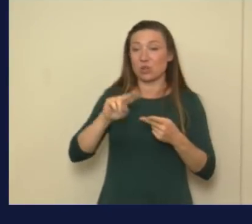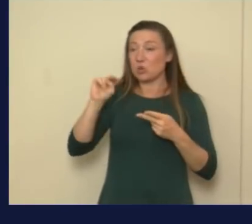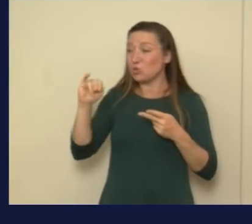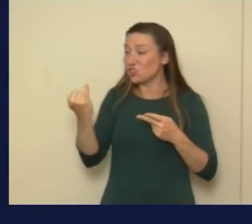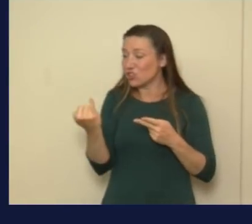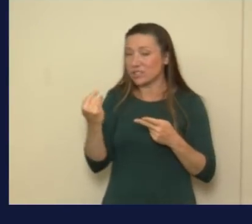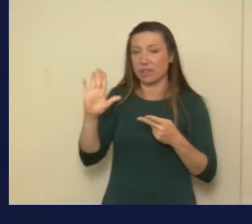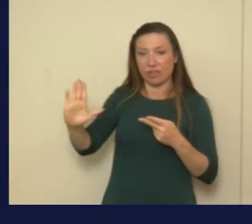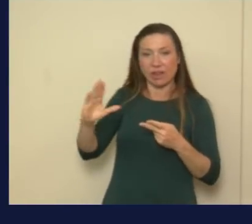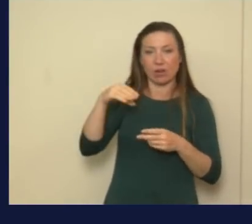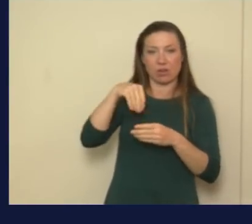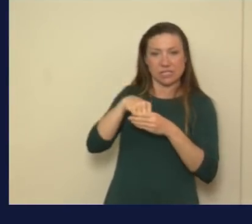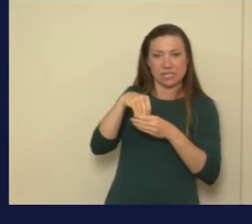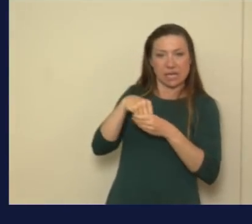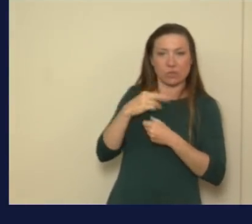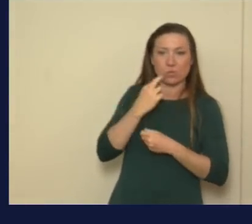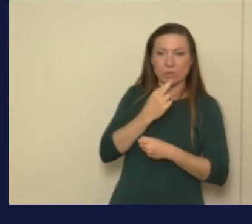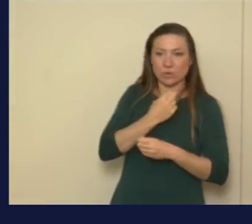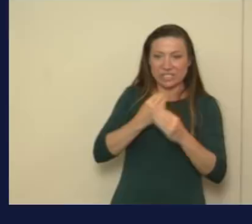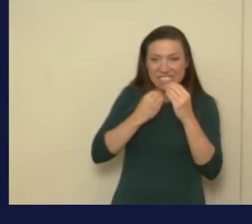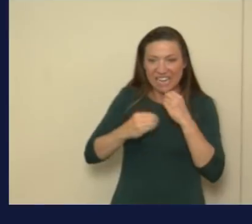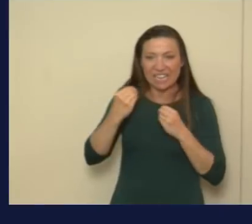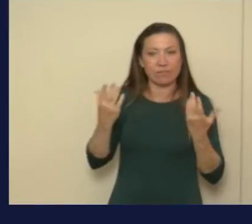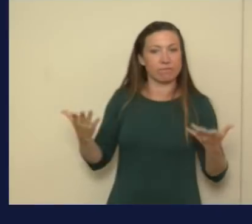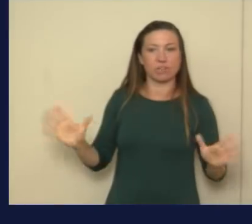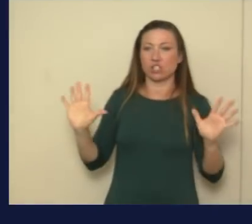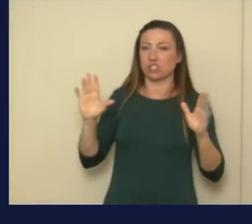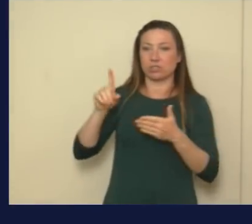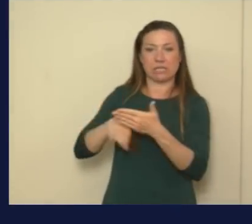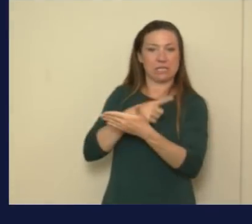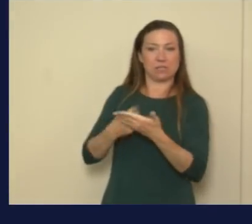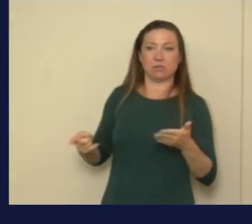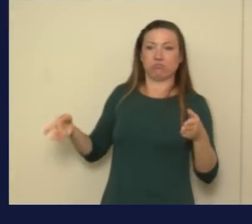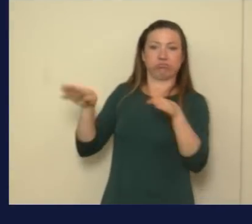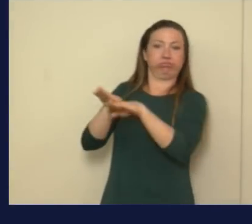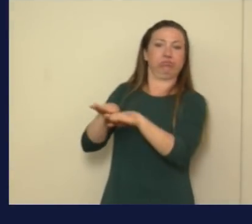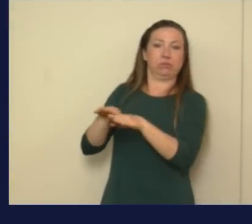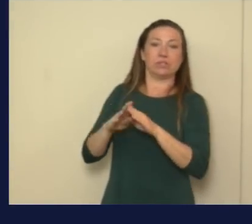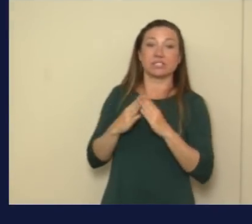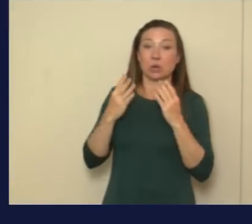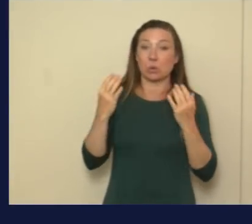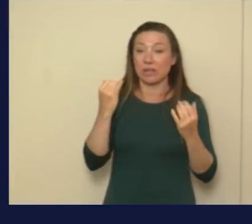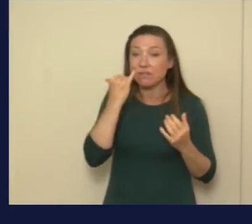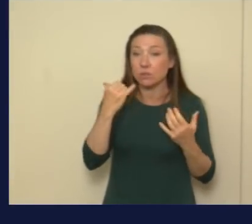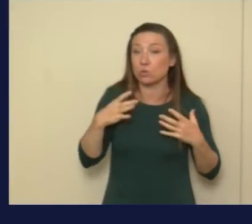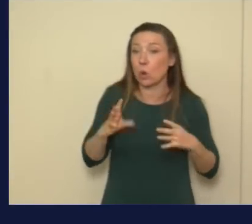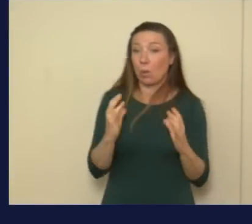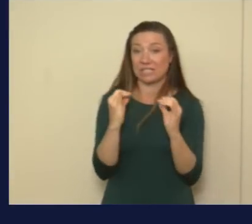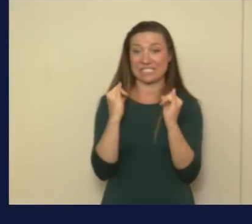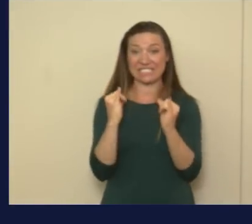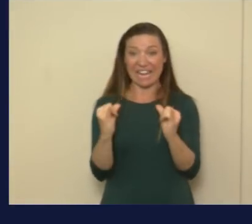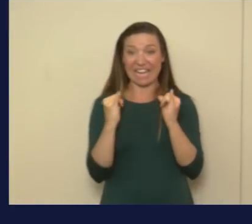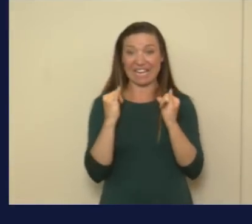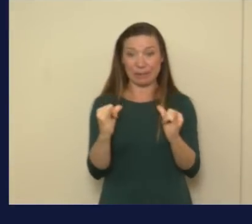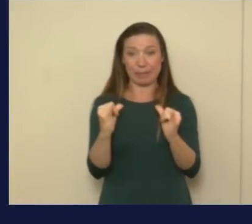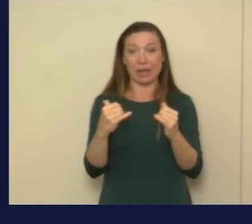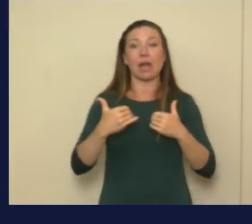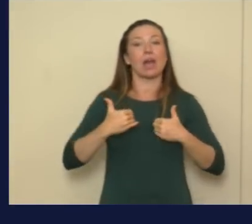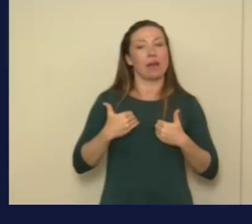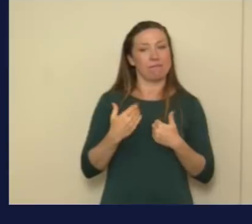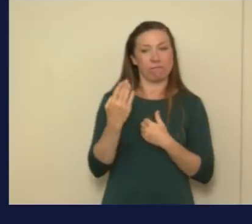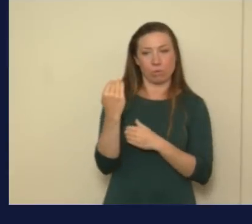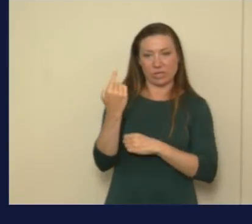we don't want to be in those situations, the next 14 days with a 7-day review that's coming